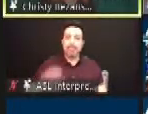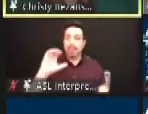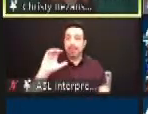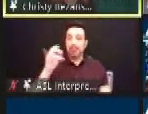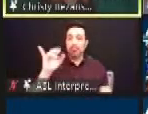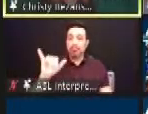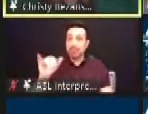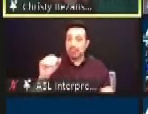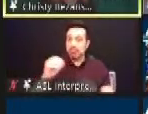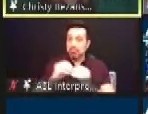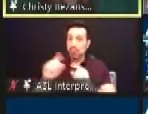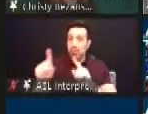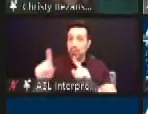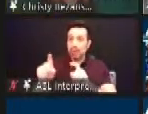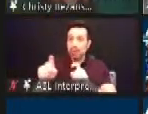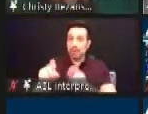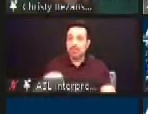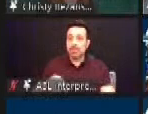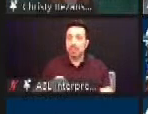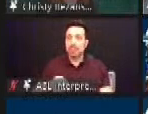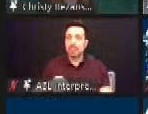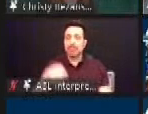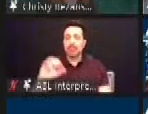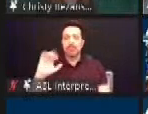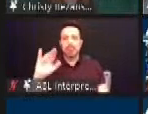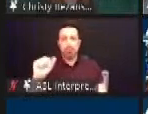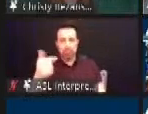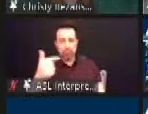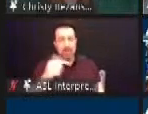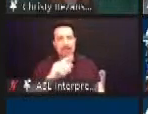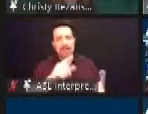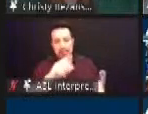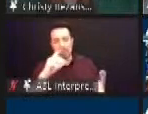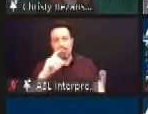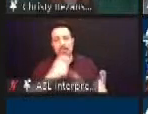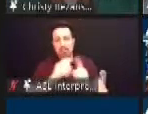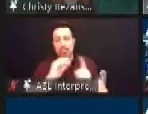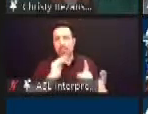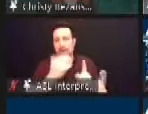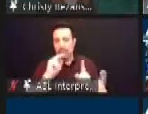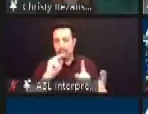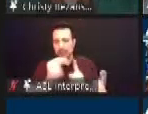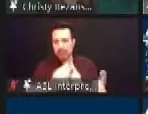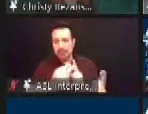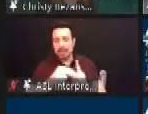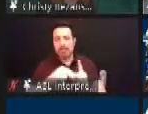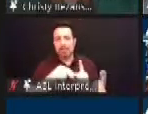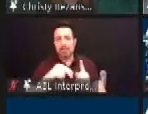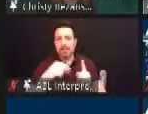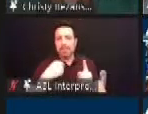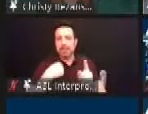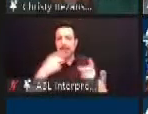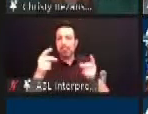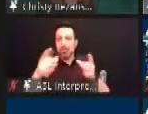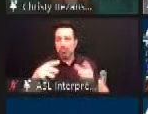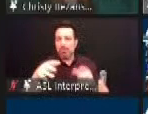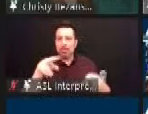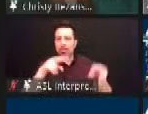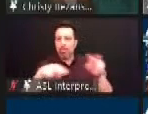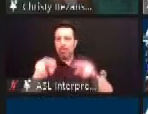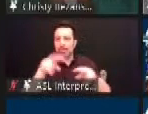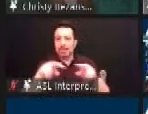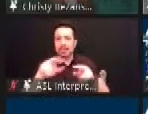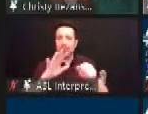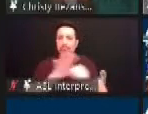Oh, sorry. And I also think that from our perspective, I believe that, as a director kind of overseeing the